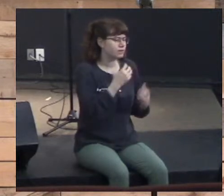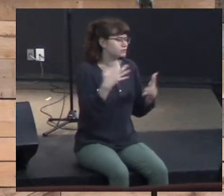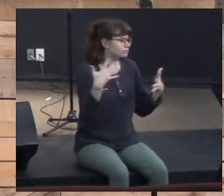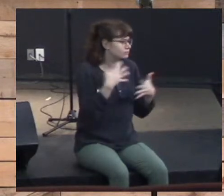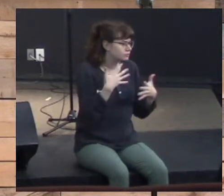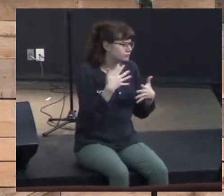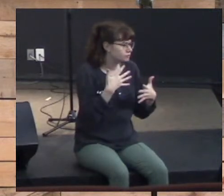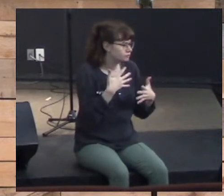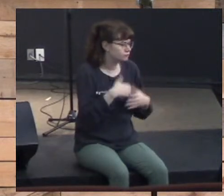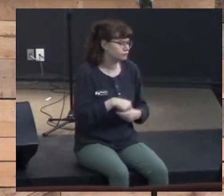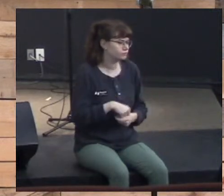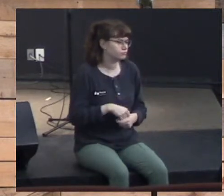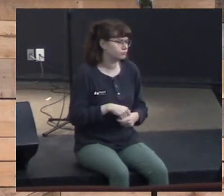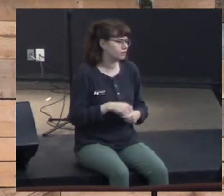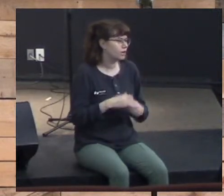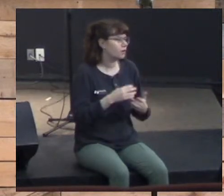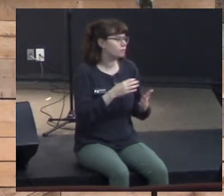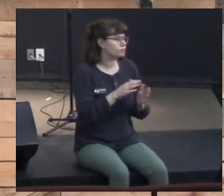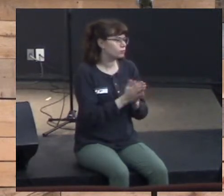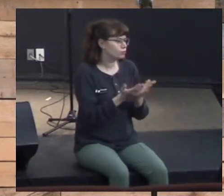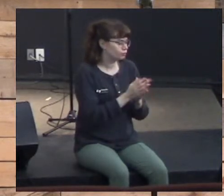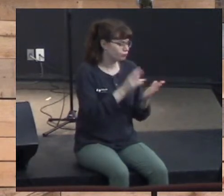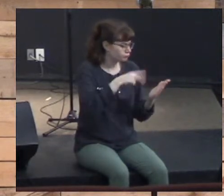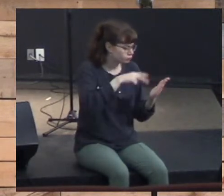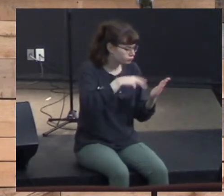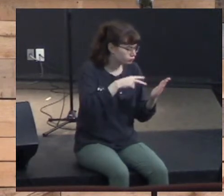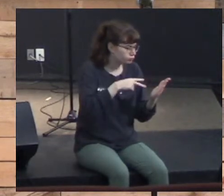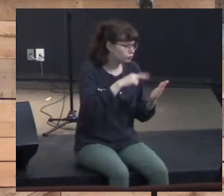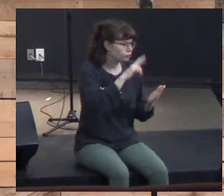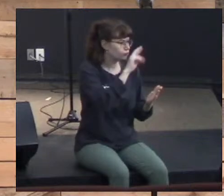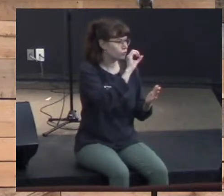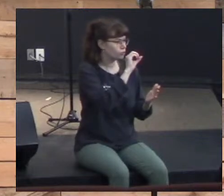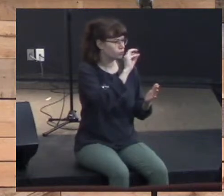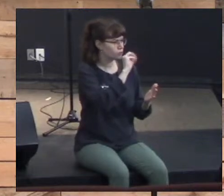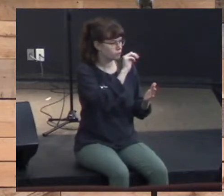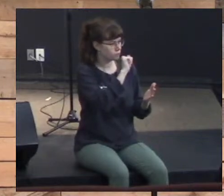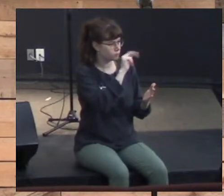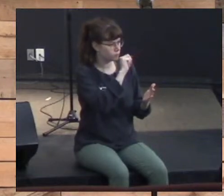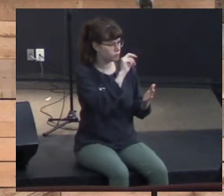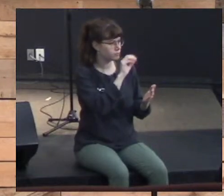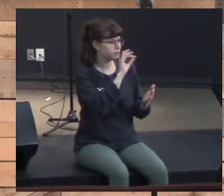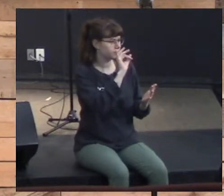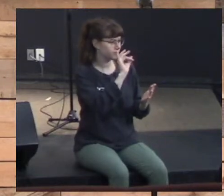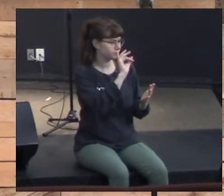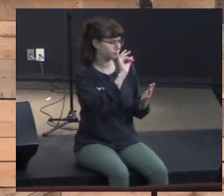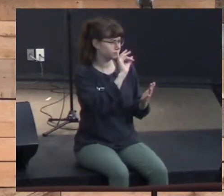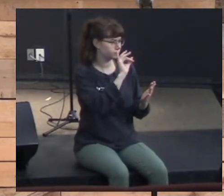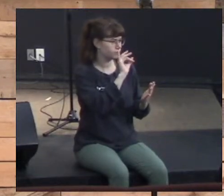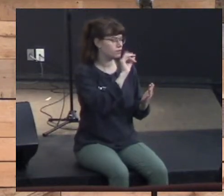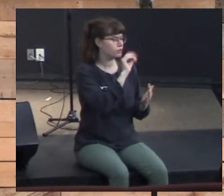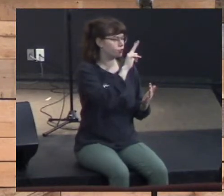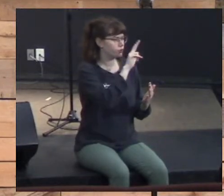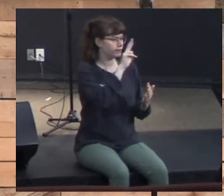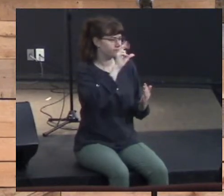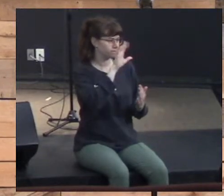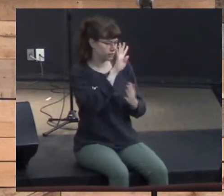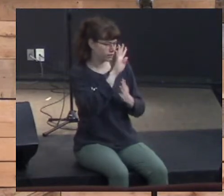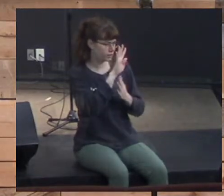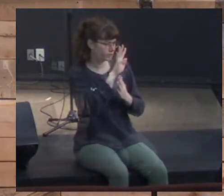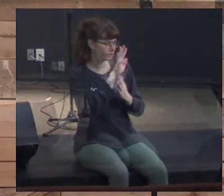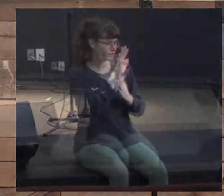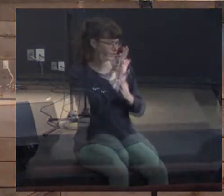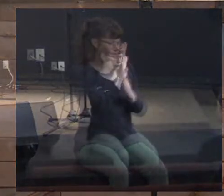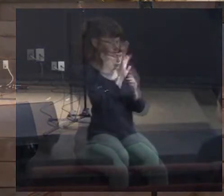This scripture, you guys might have to turn here. It's in Romans 8, 35 says, who